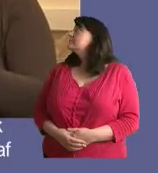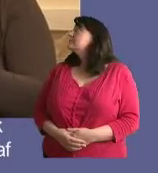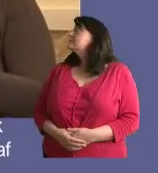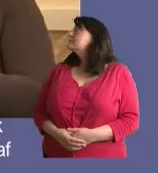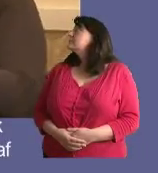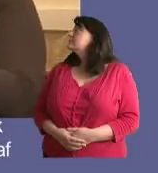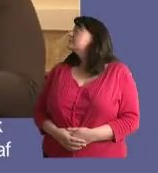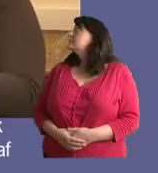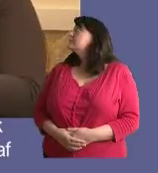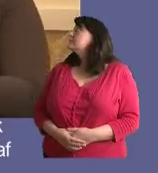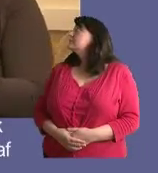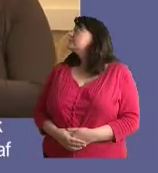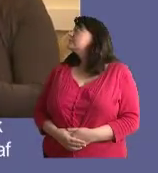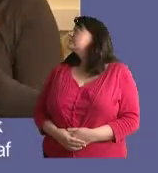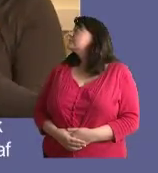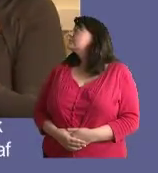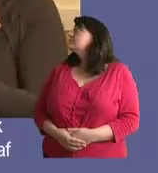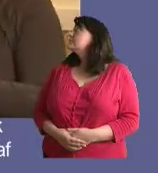more information.